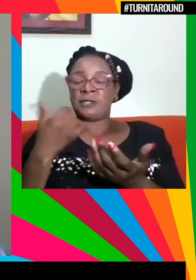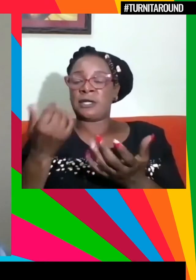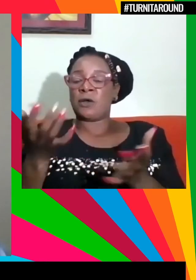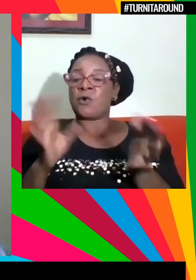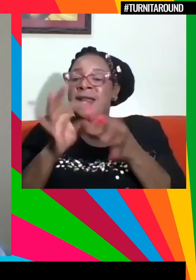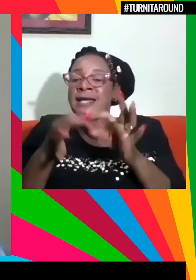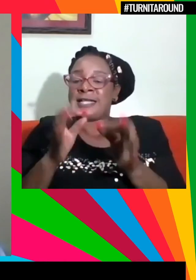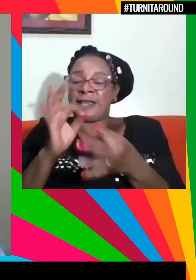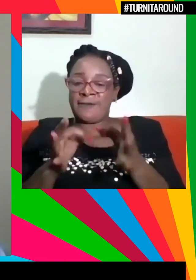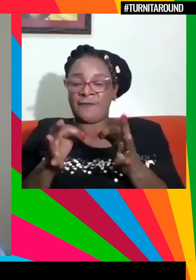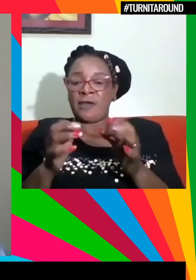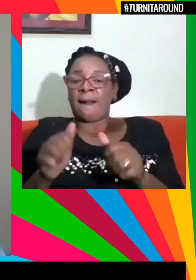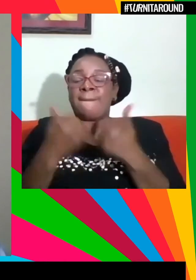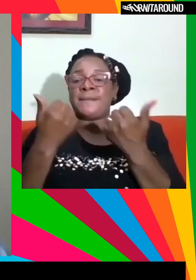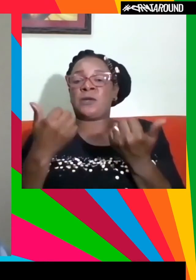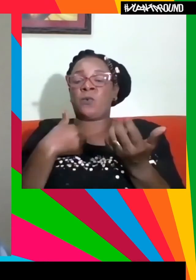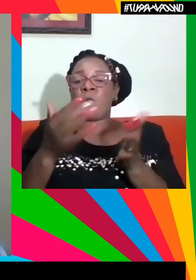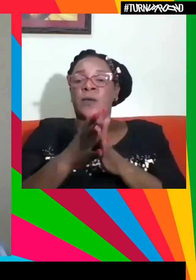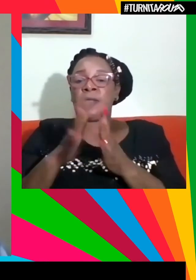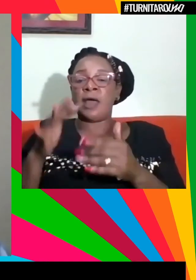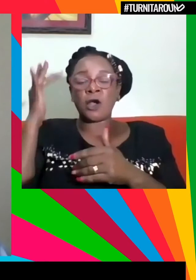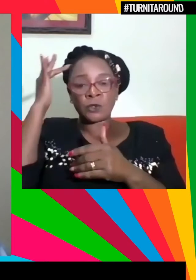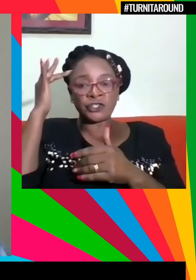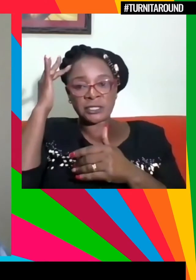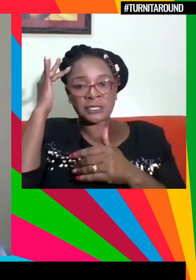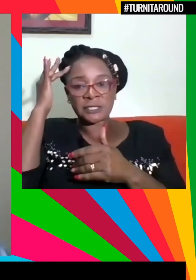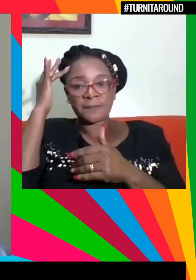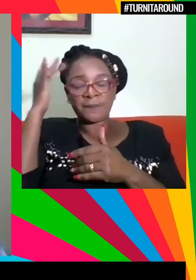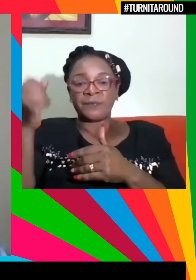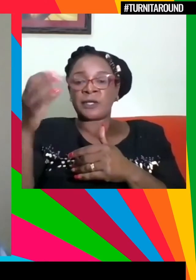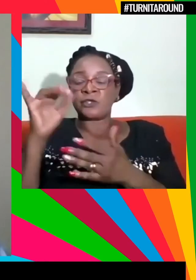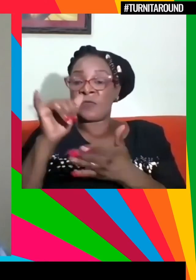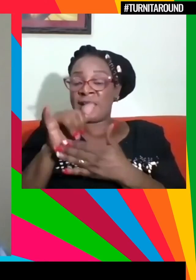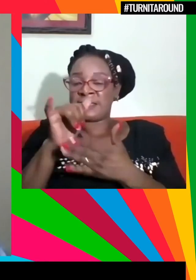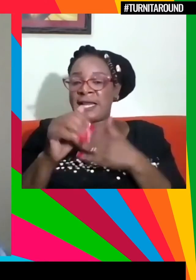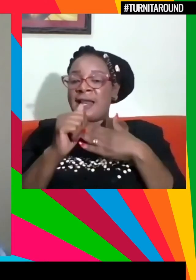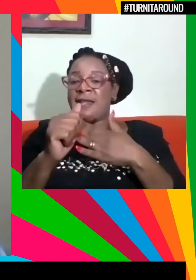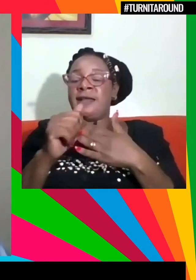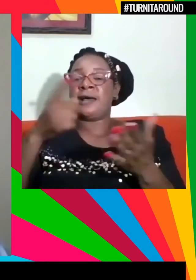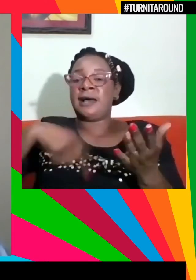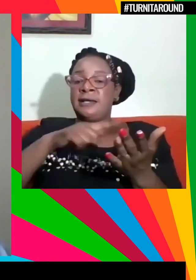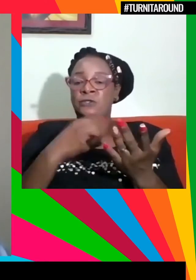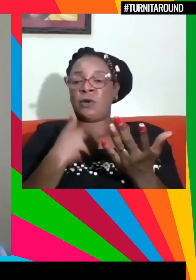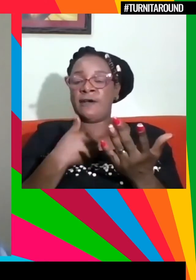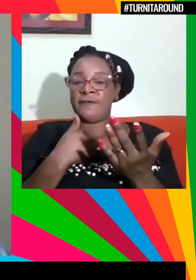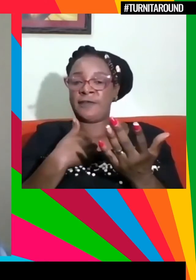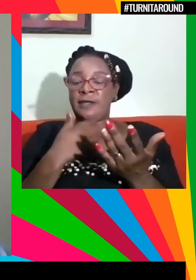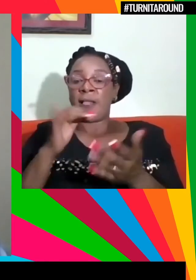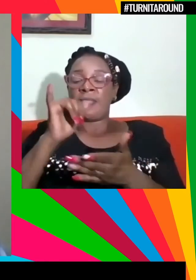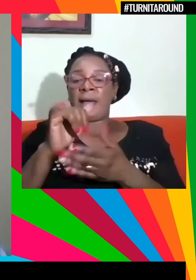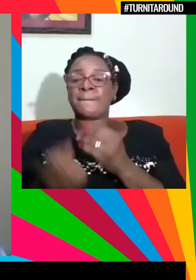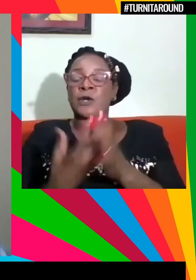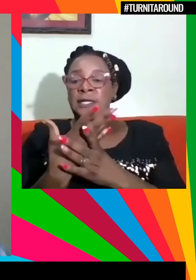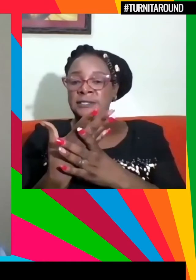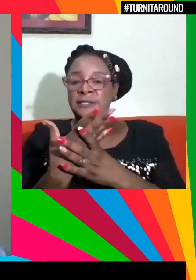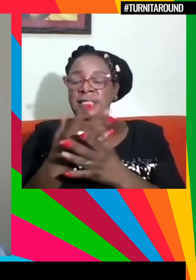their eco-conscious consumers. And so that led us to us generating this product. We, in particular, we